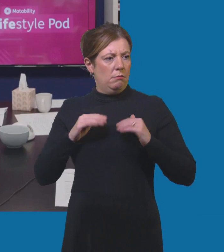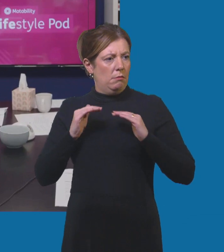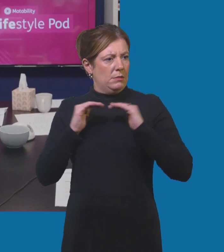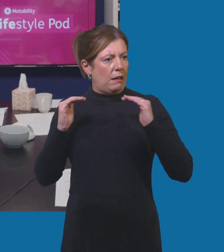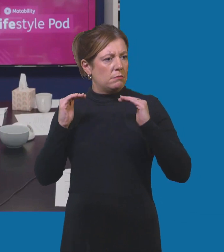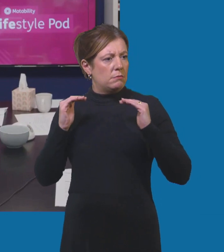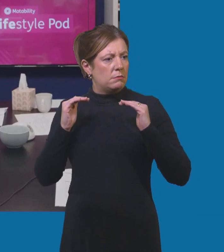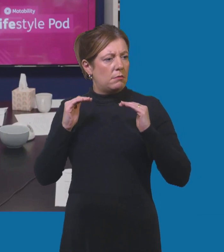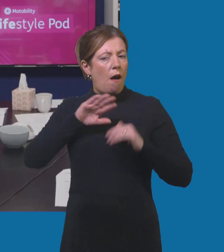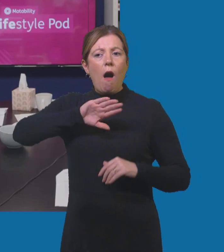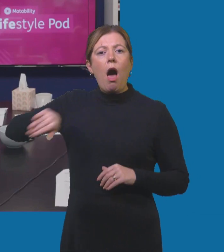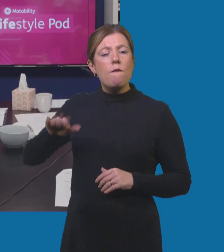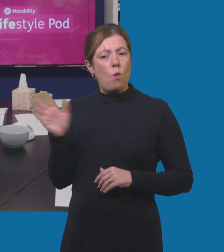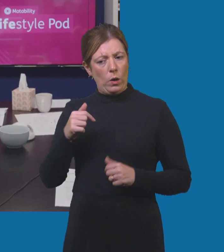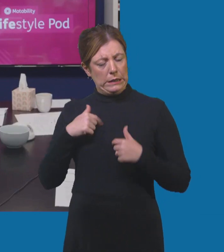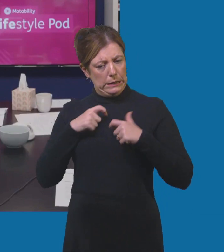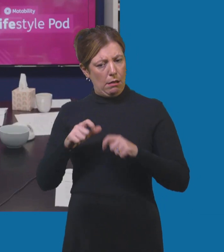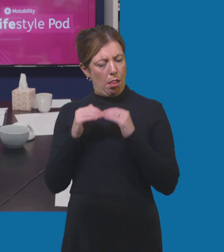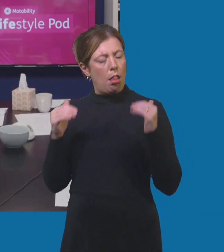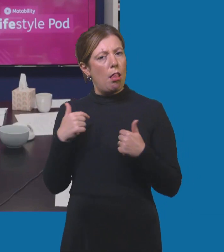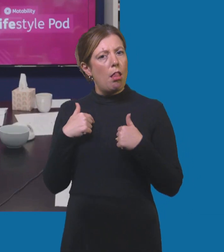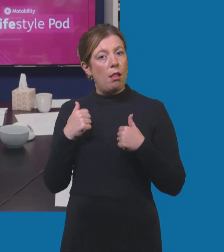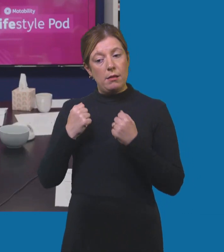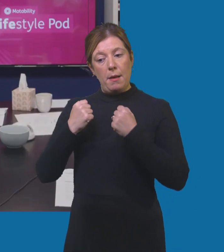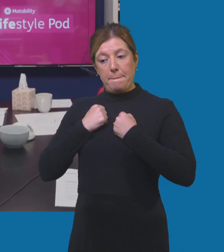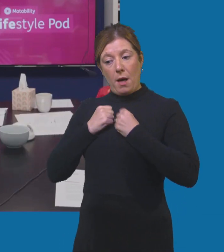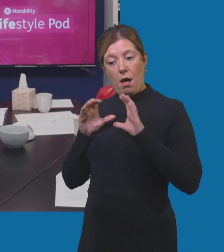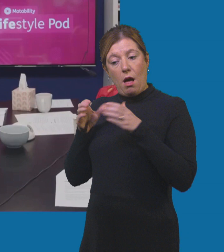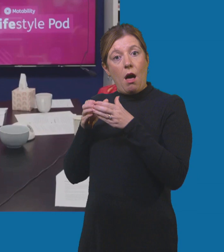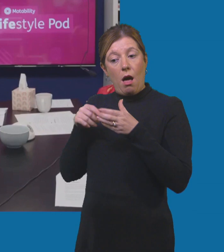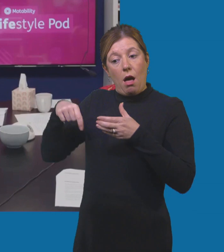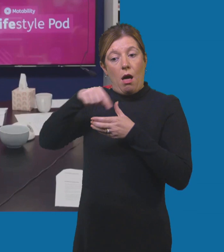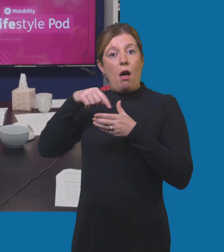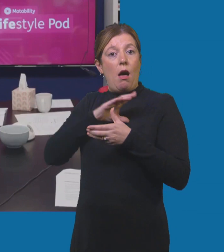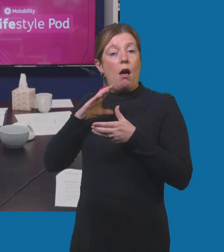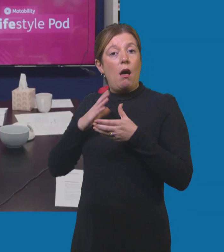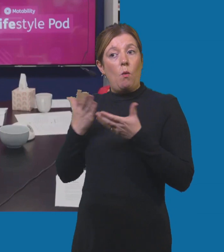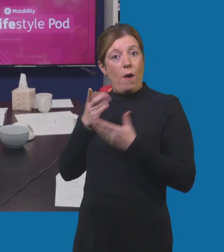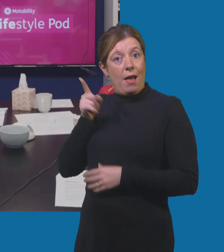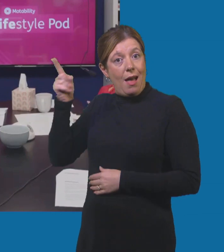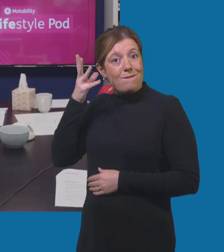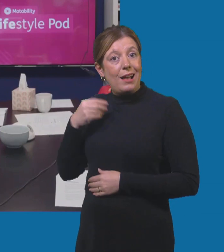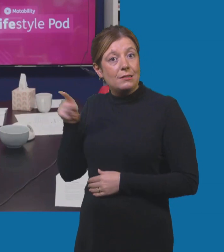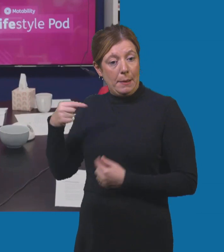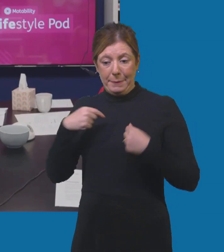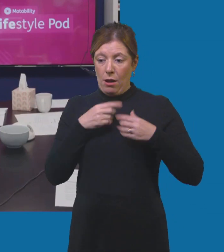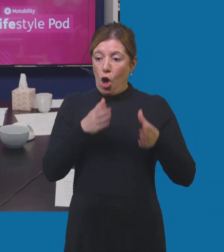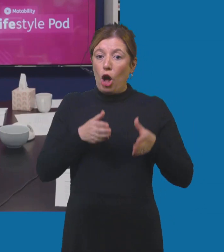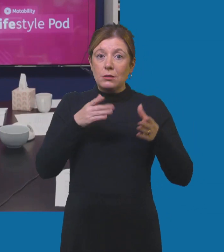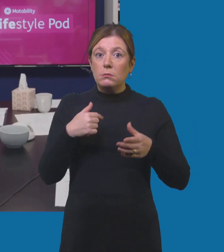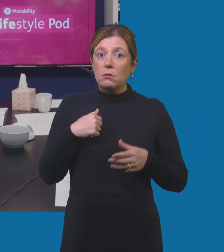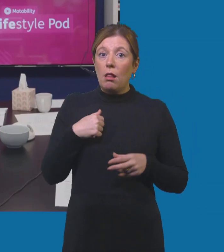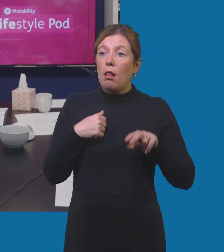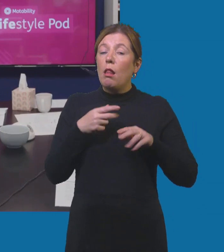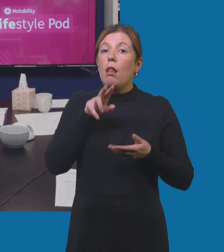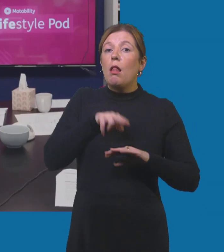standards don't apply. Now, my unit were still in Afghanistan when I was in hospital, And I knew that when they came back, we'd